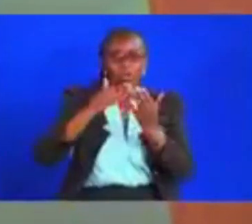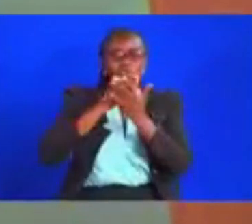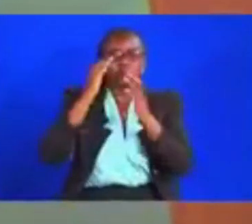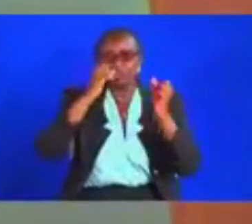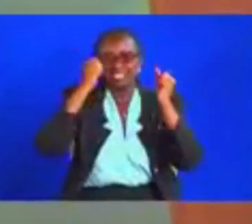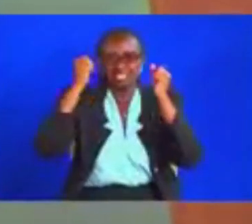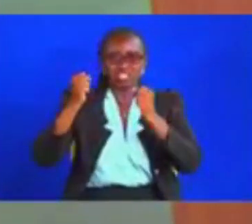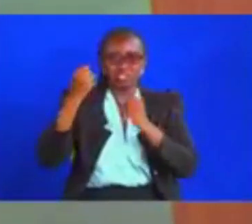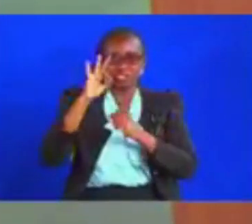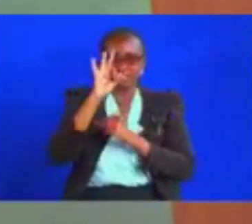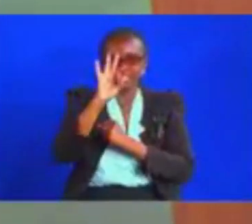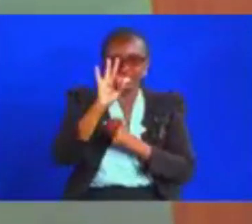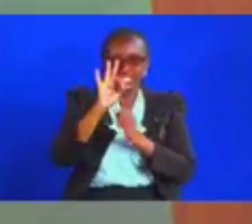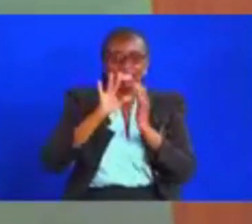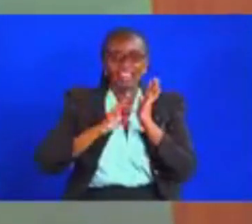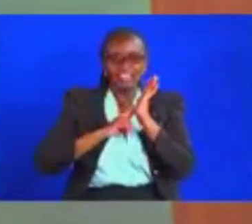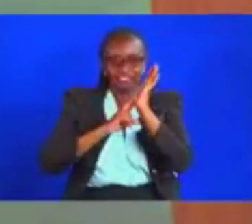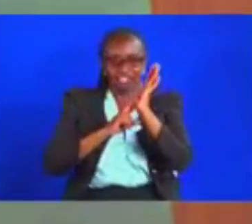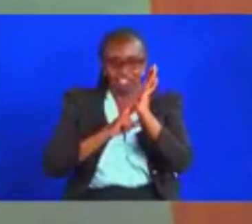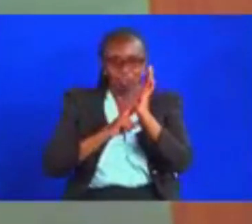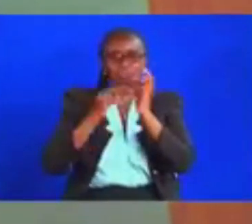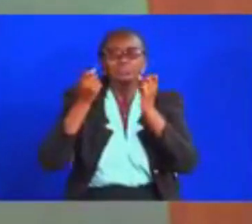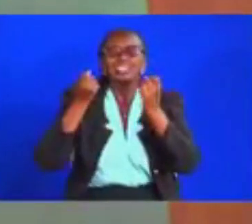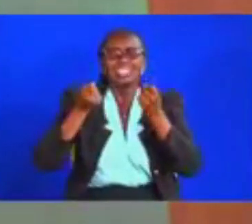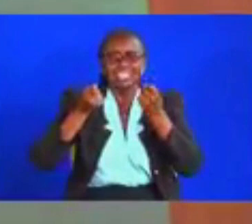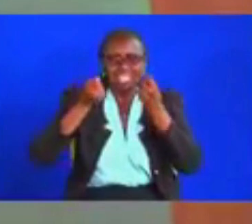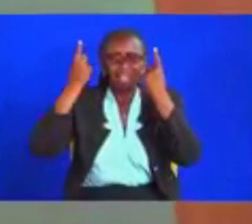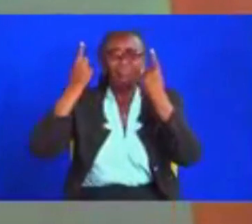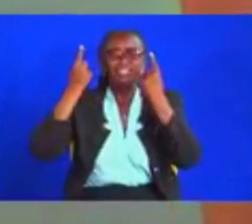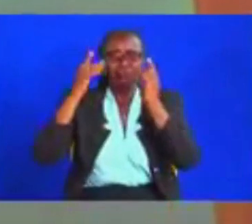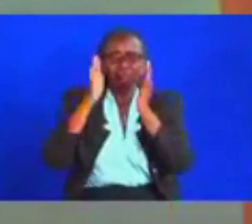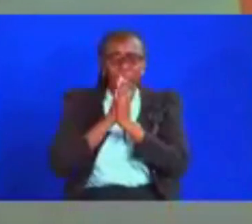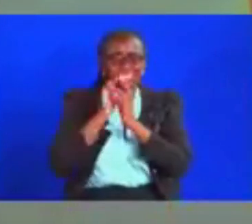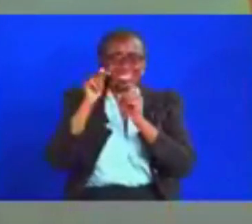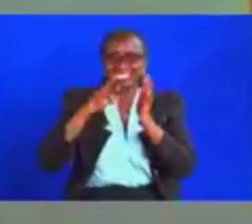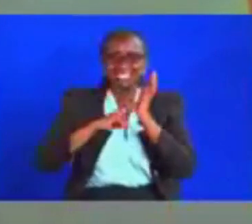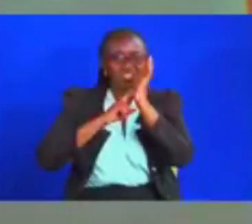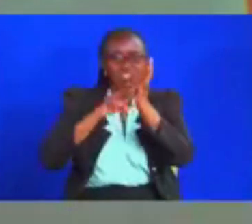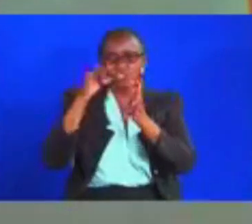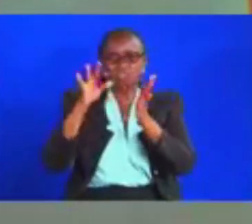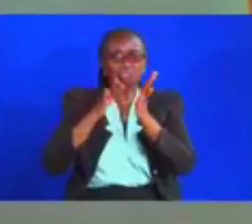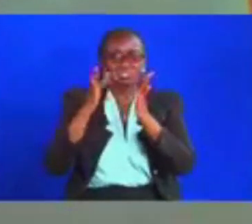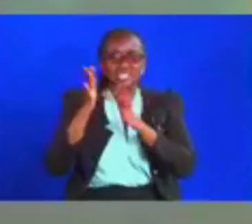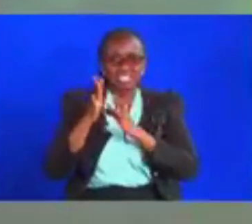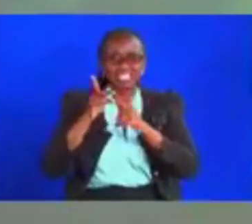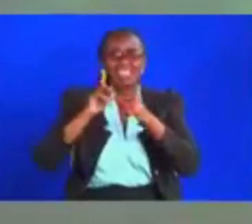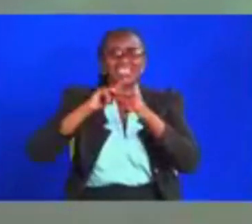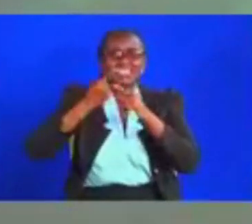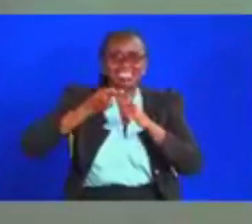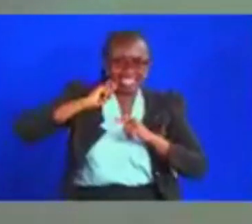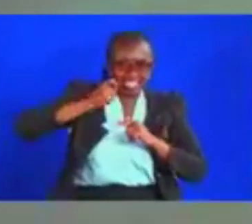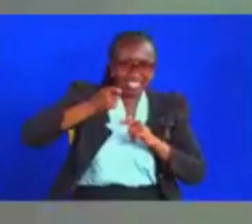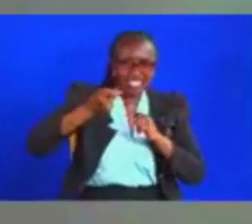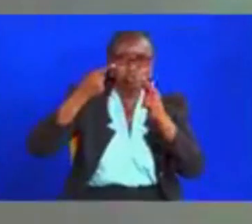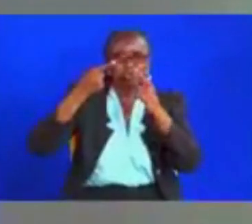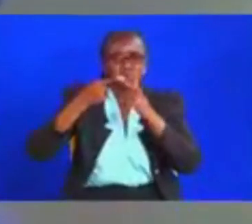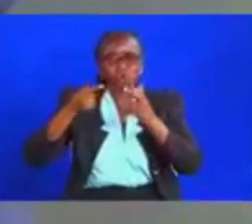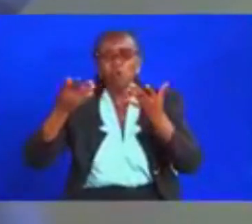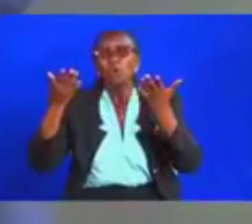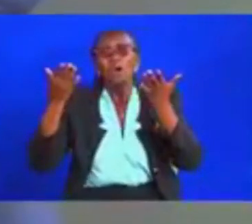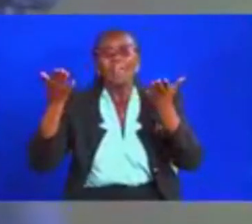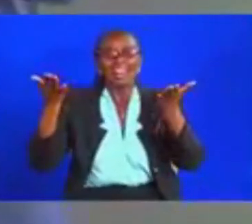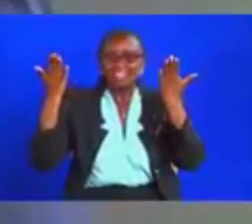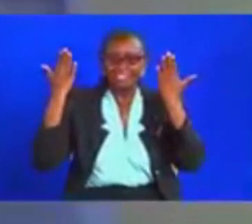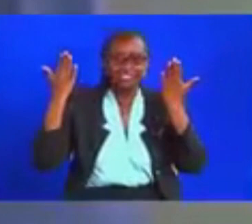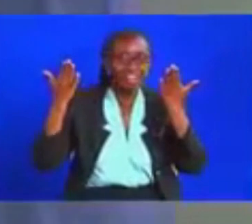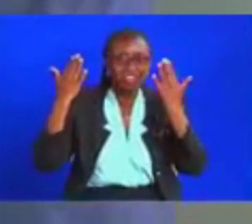these threefold revelations. Captured within these revelations of Jesus are the keys to territorial revival, the keys